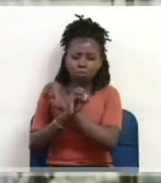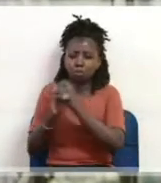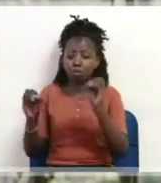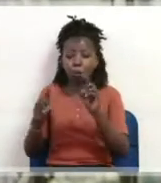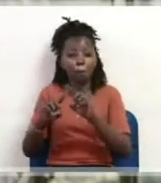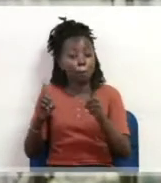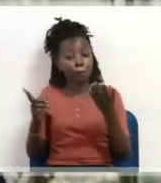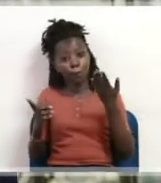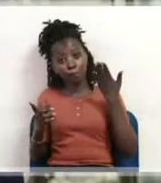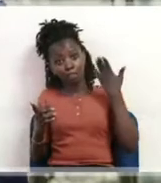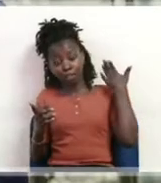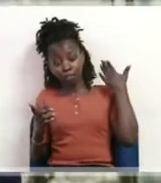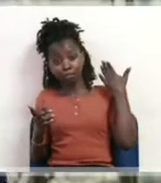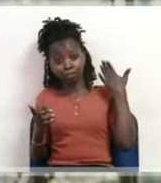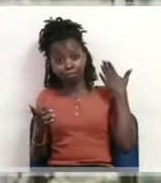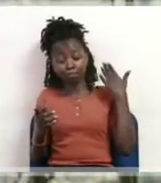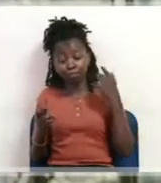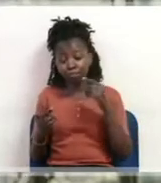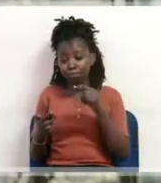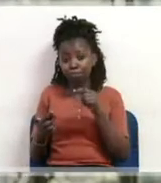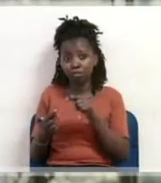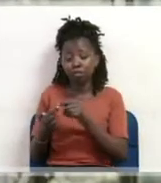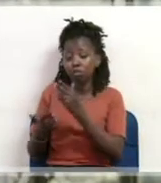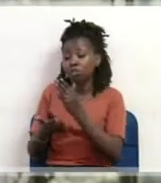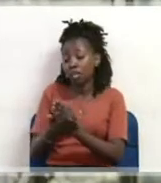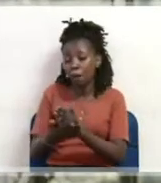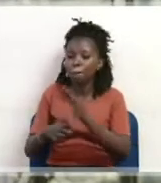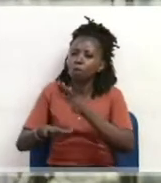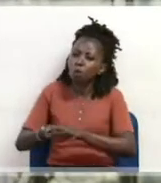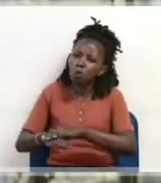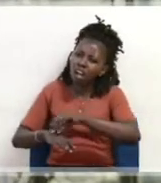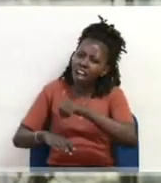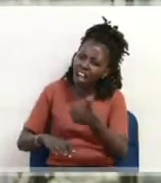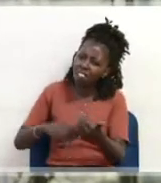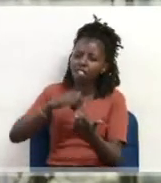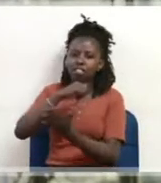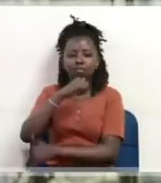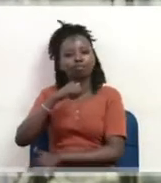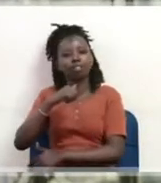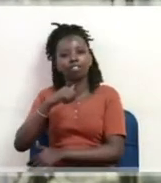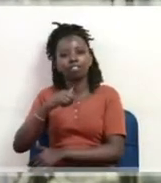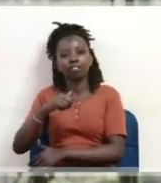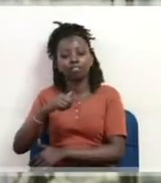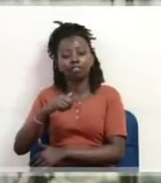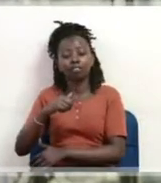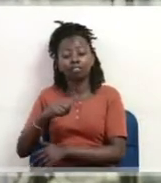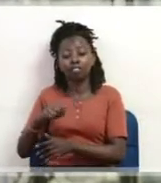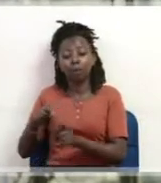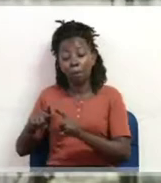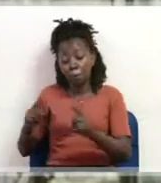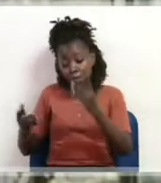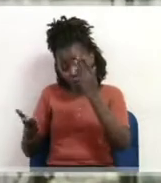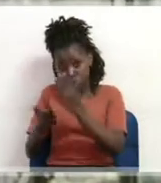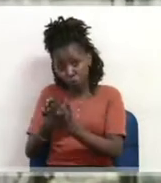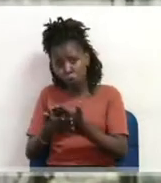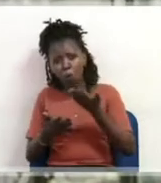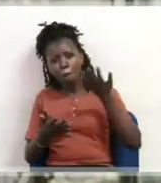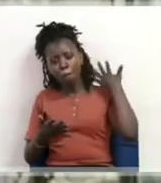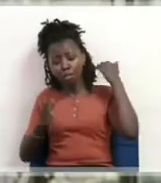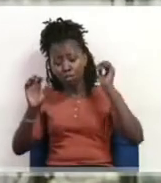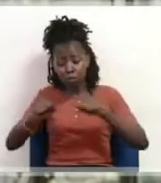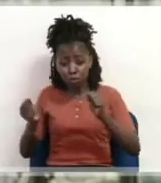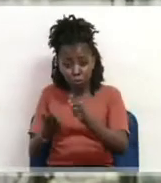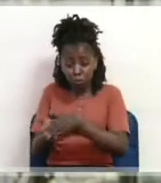past, to some was good and to some was bad. But whether good or bad, the past can be disastrous to you if you